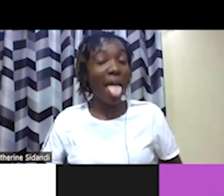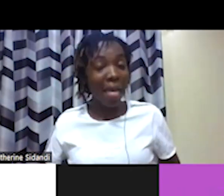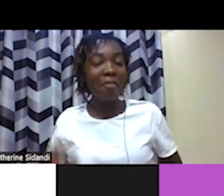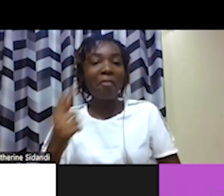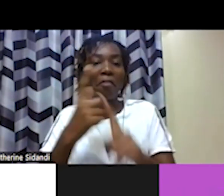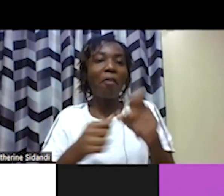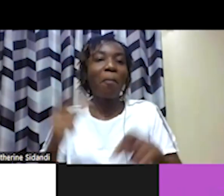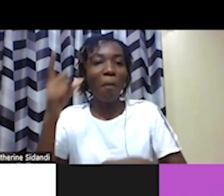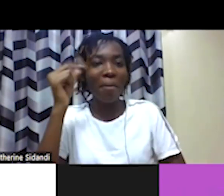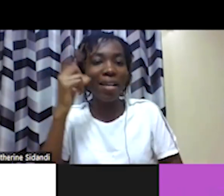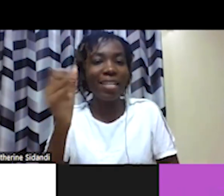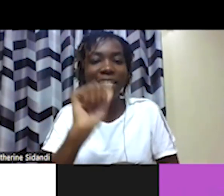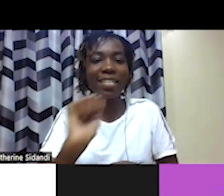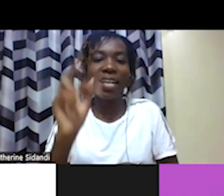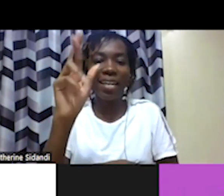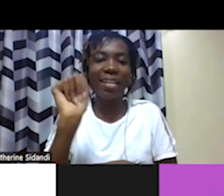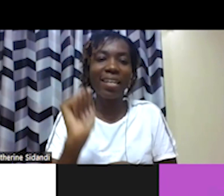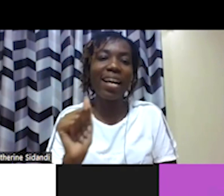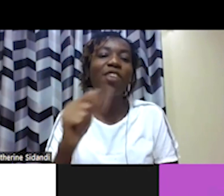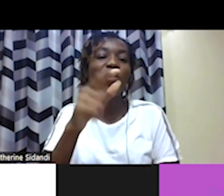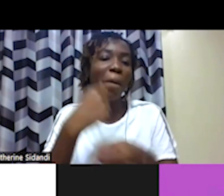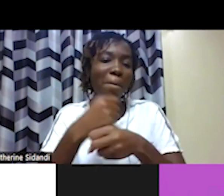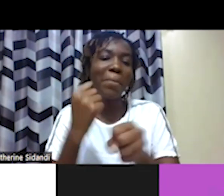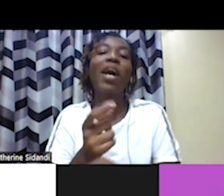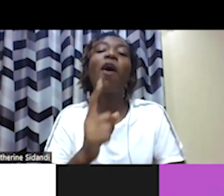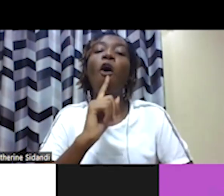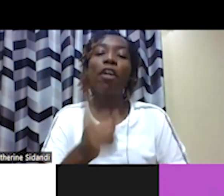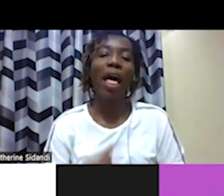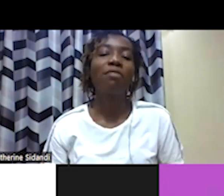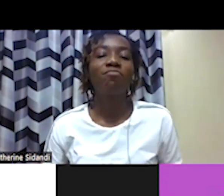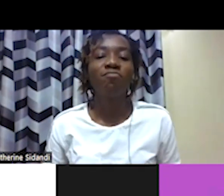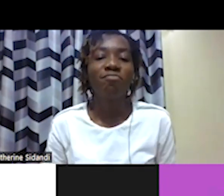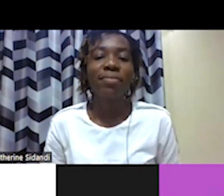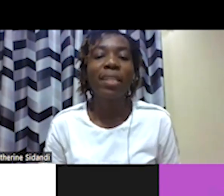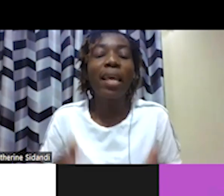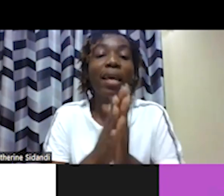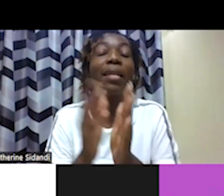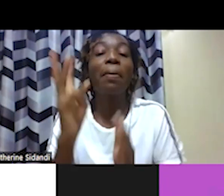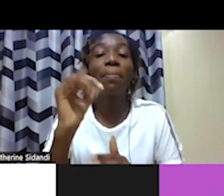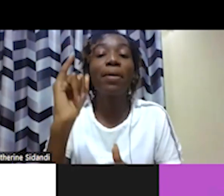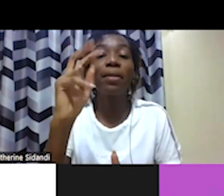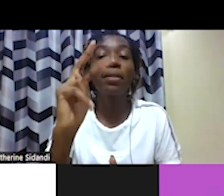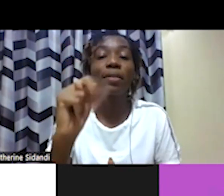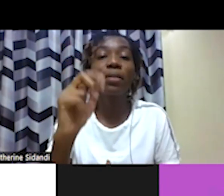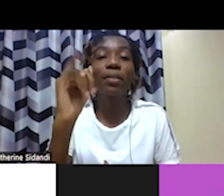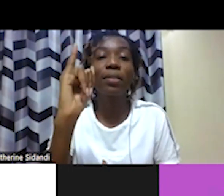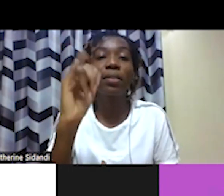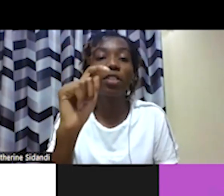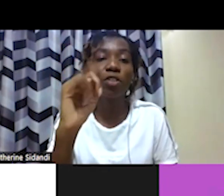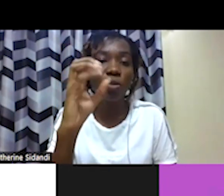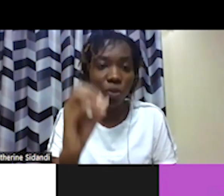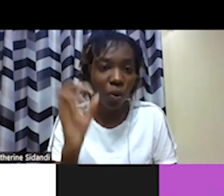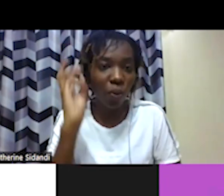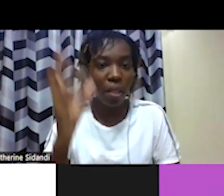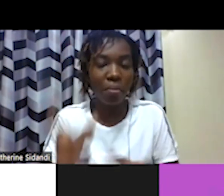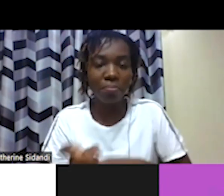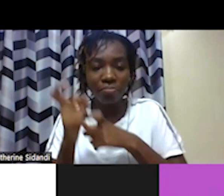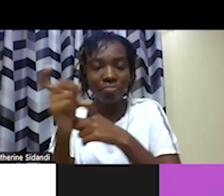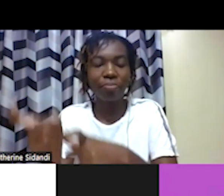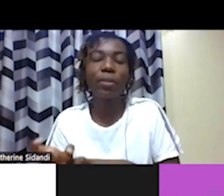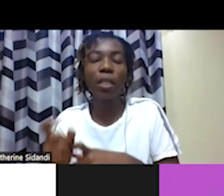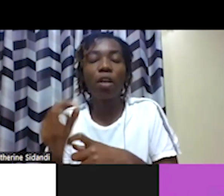Juliet, I know you're here. Please make your order. And Mintito will be able to deliver for us here at White Sands. And then, of